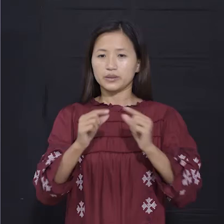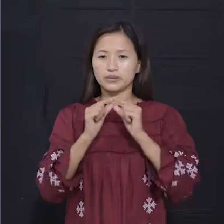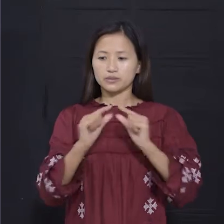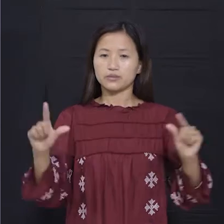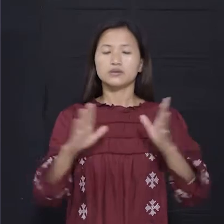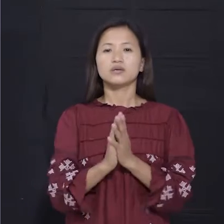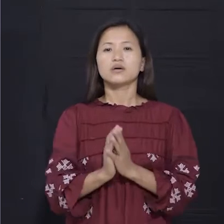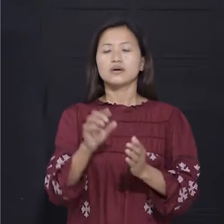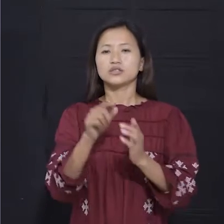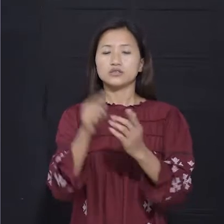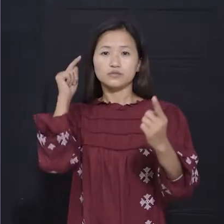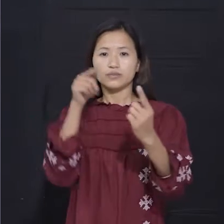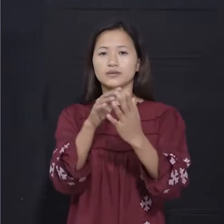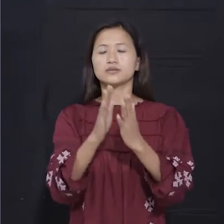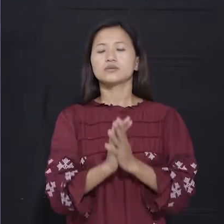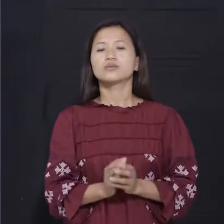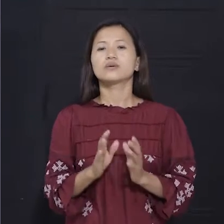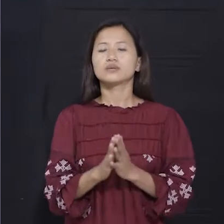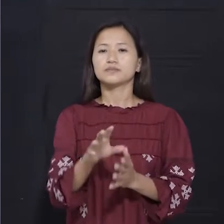Guptas, and they have also